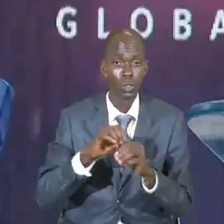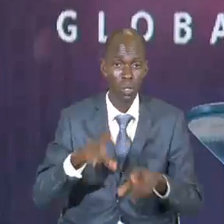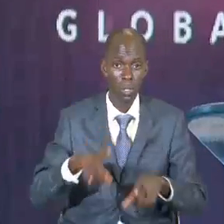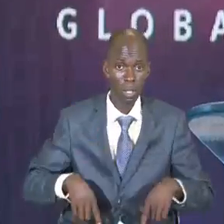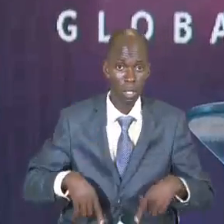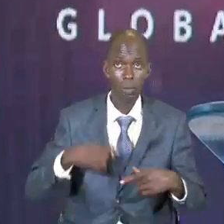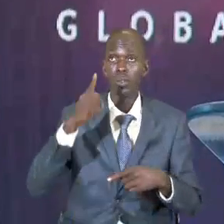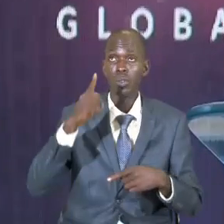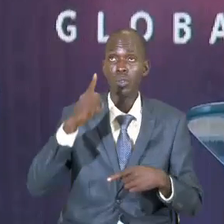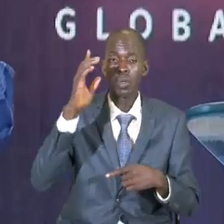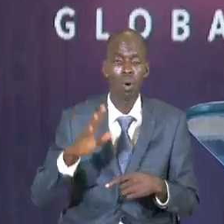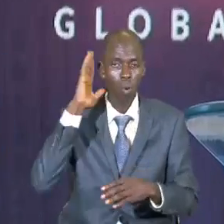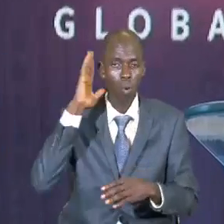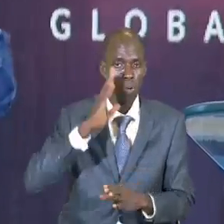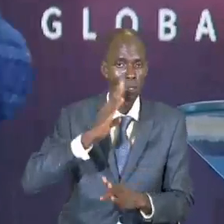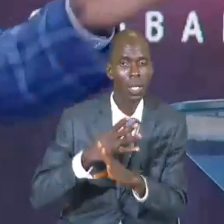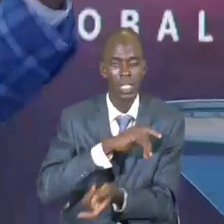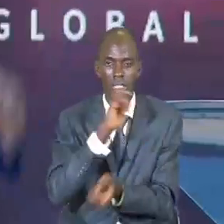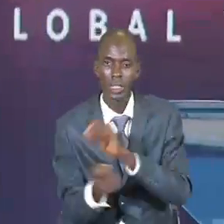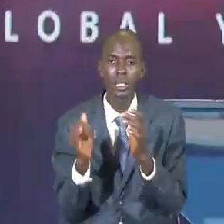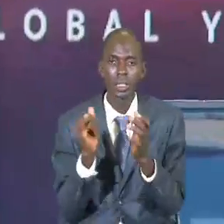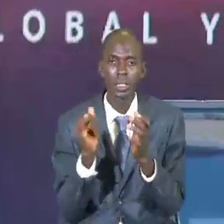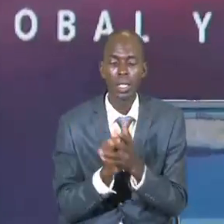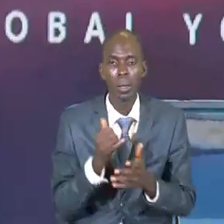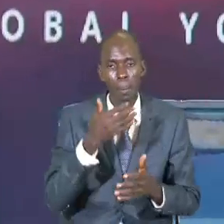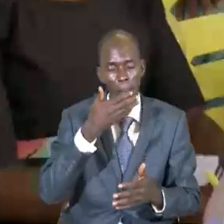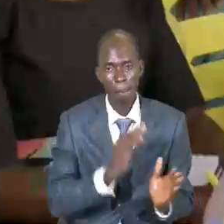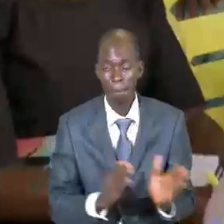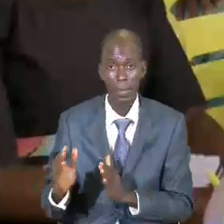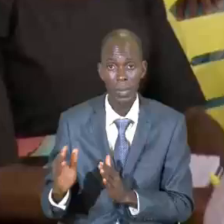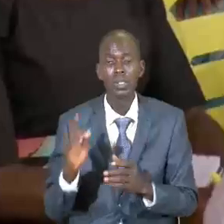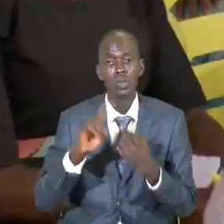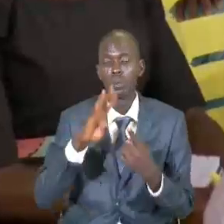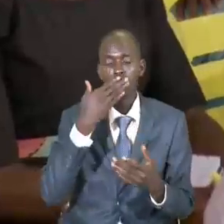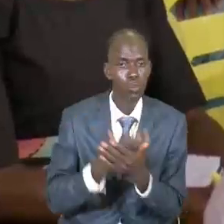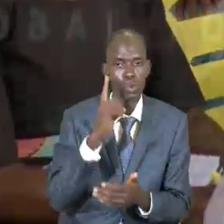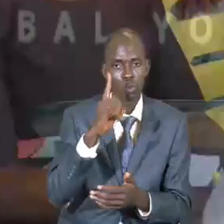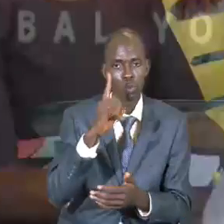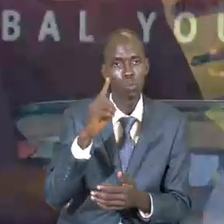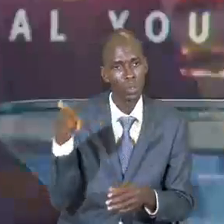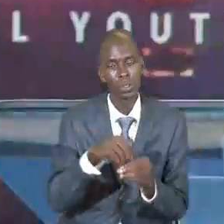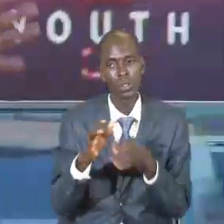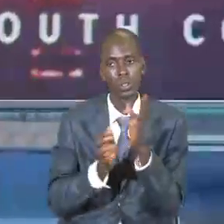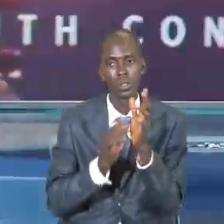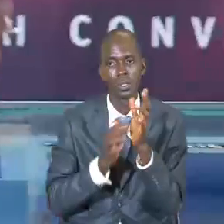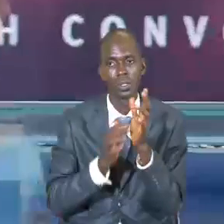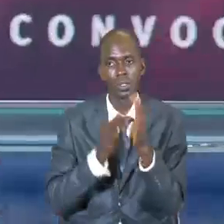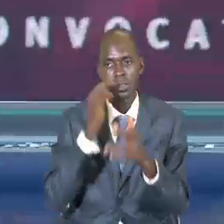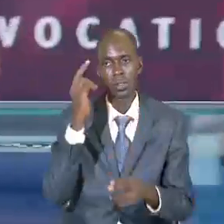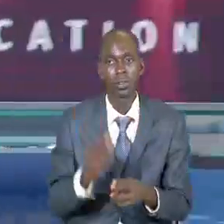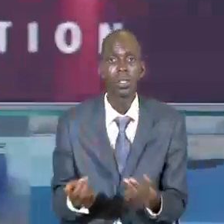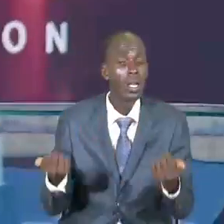change that bad plan into a good plan in Jesus' name. Anyone that